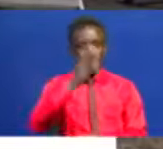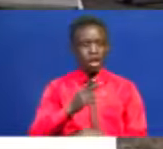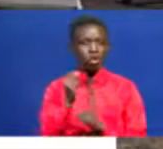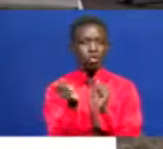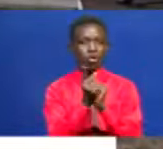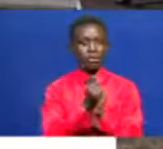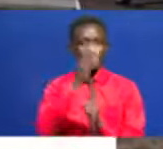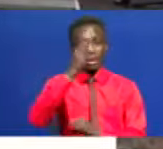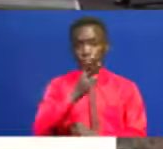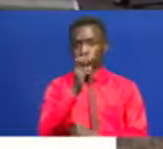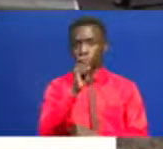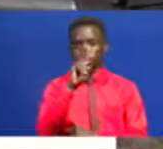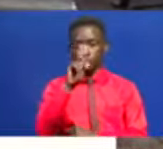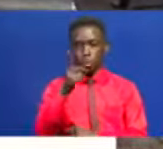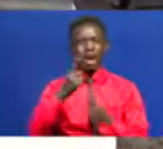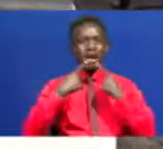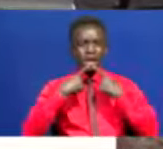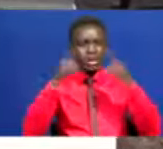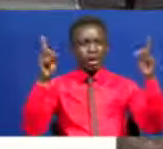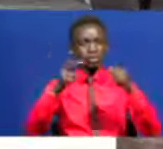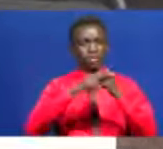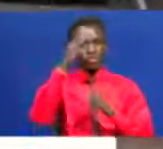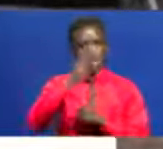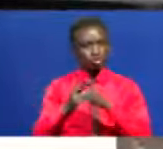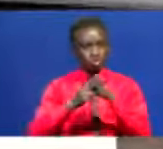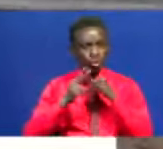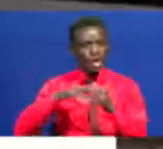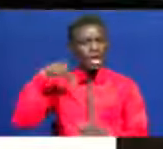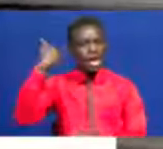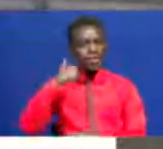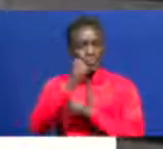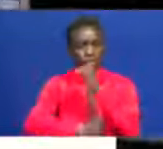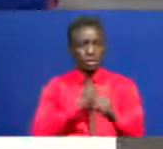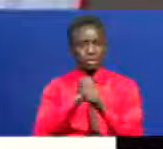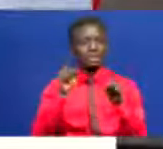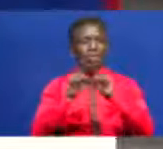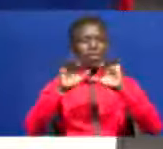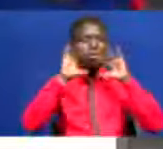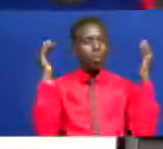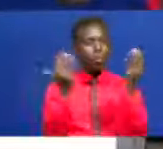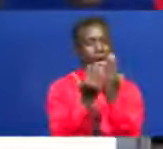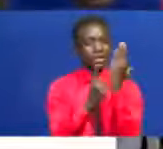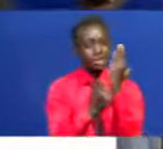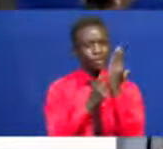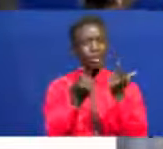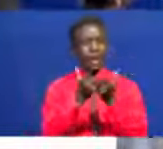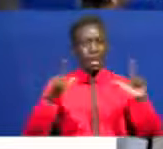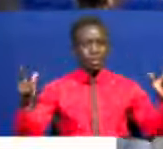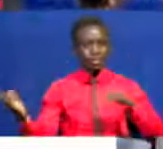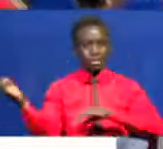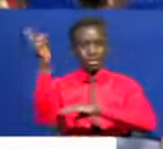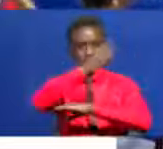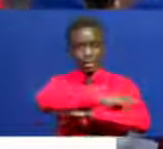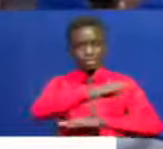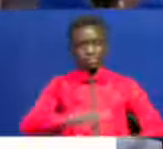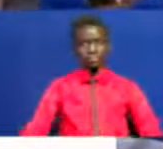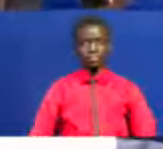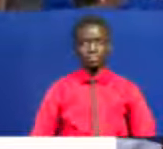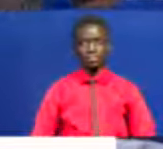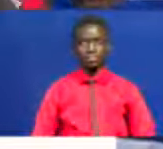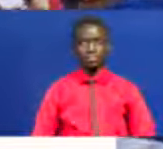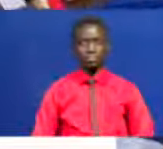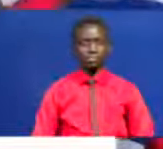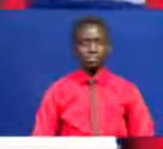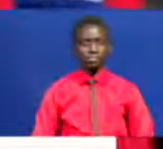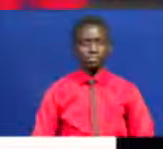2021 and proclaimed the 7th of July every year as the World Kiswahili Language Day. For